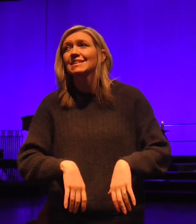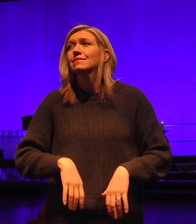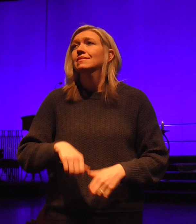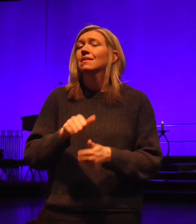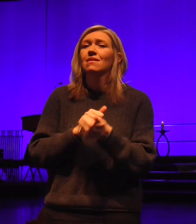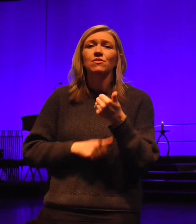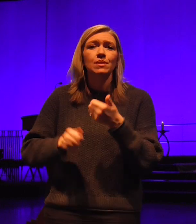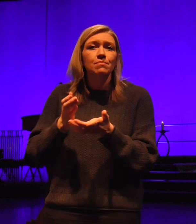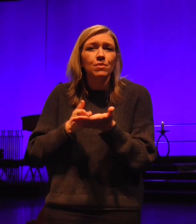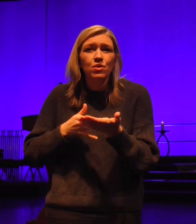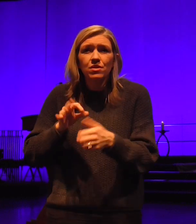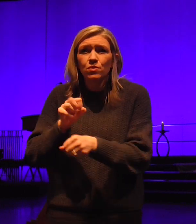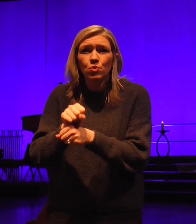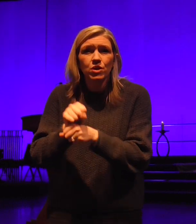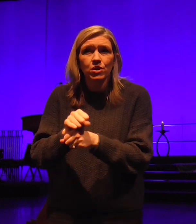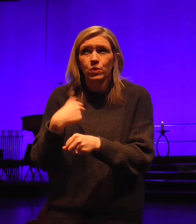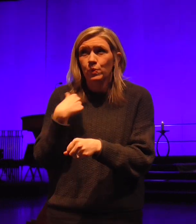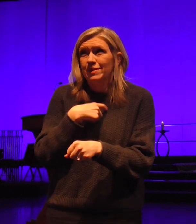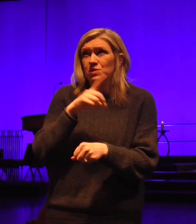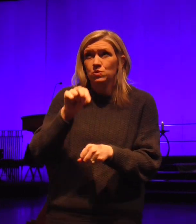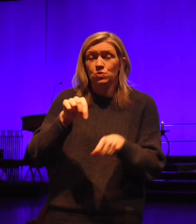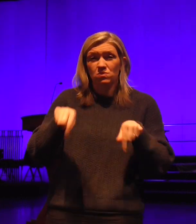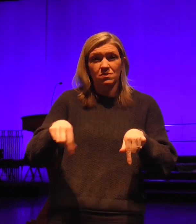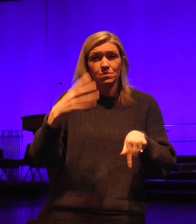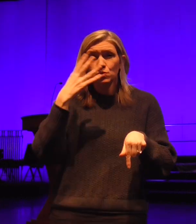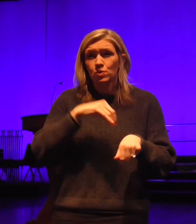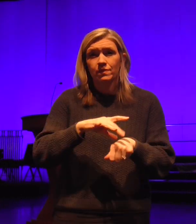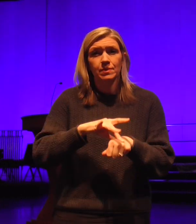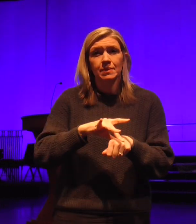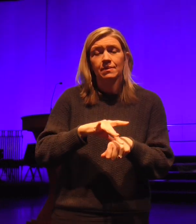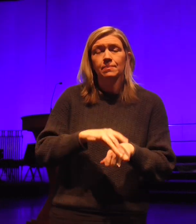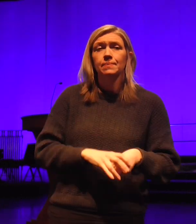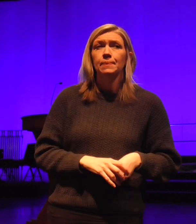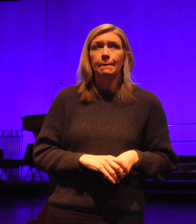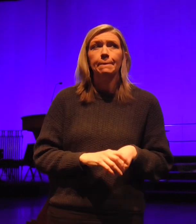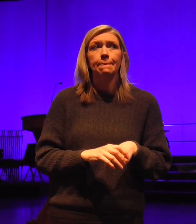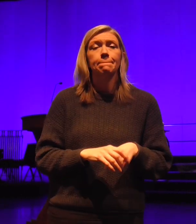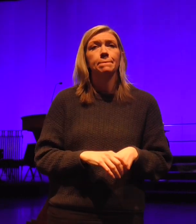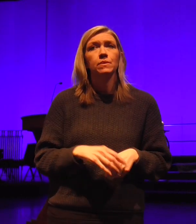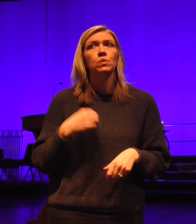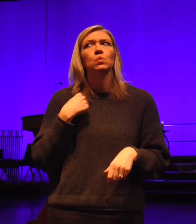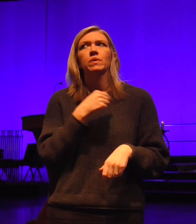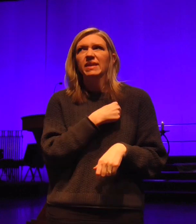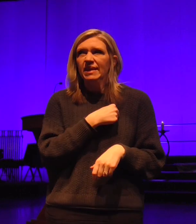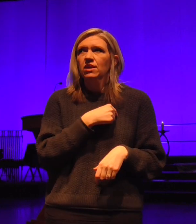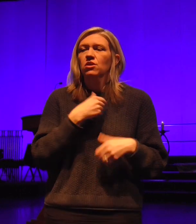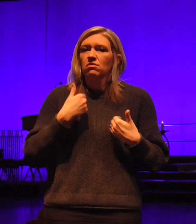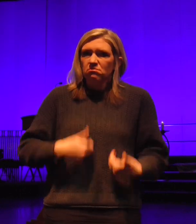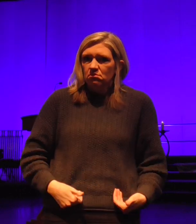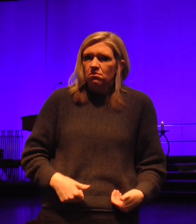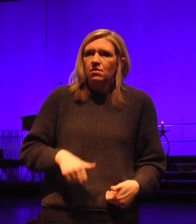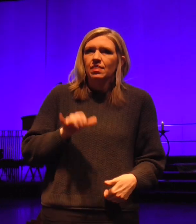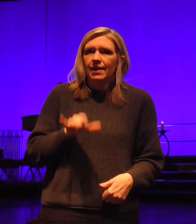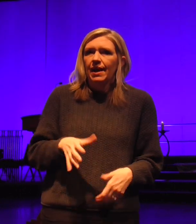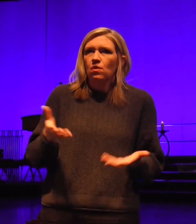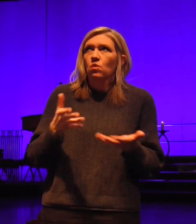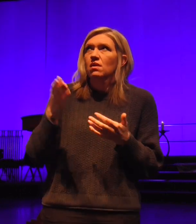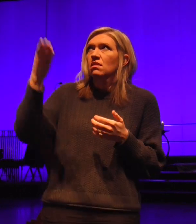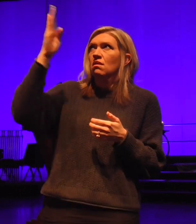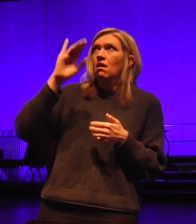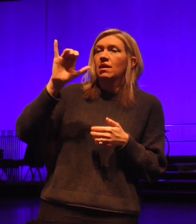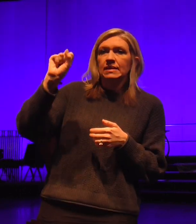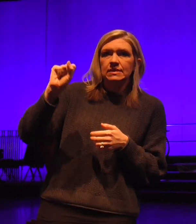of the work that we do here on this beautiful planet. We are that which God is. It is that which we